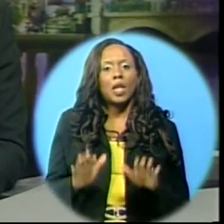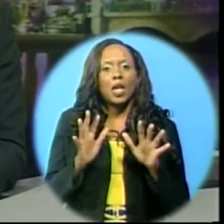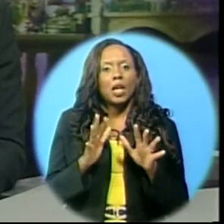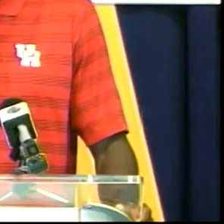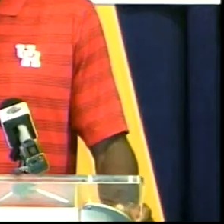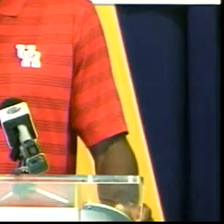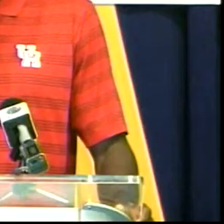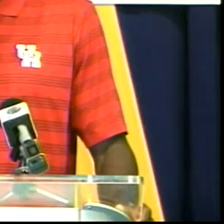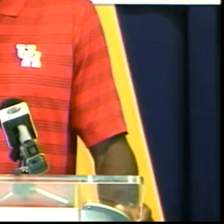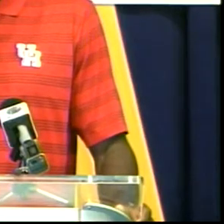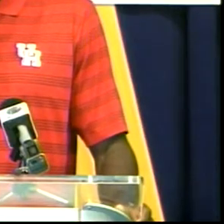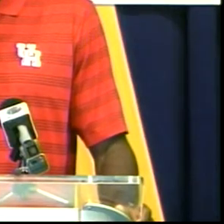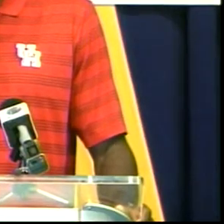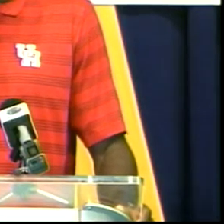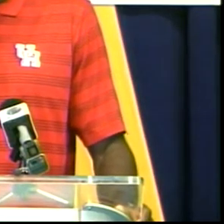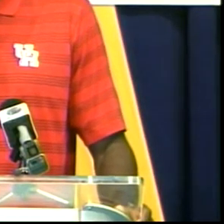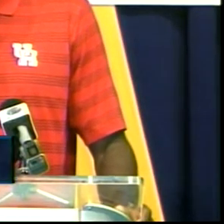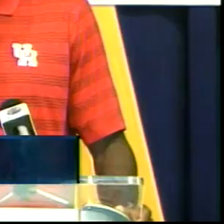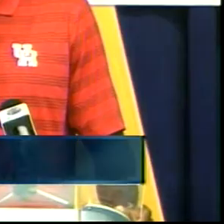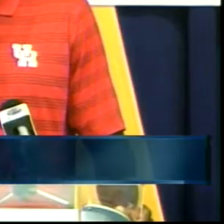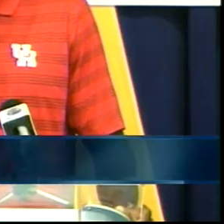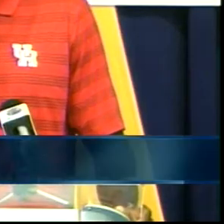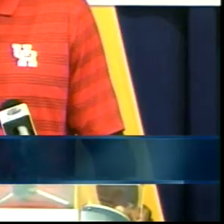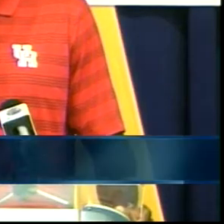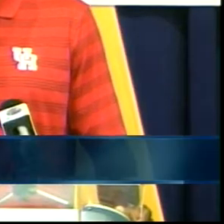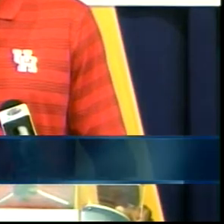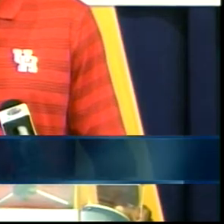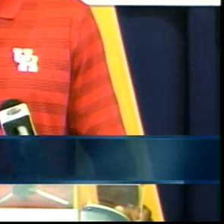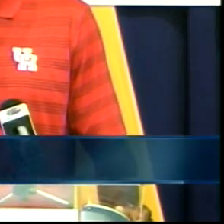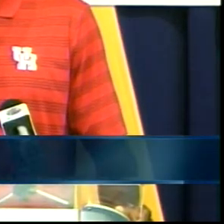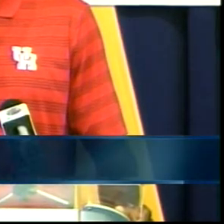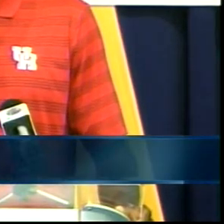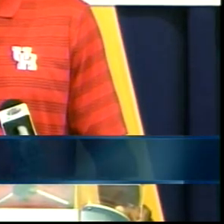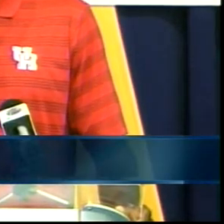trust, just like everyone else.